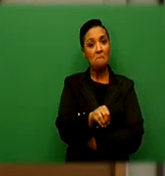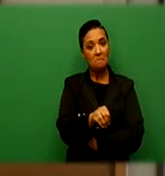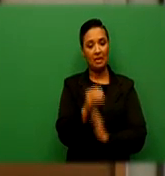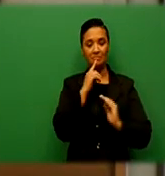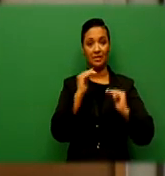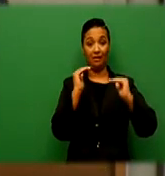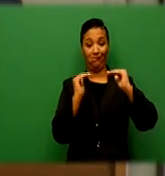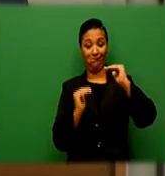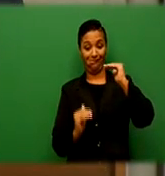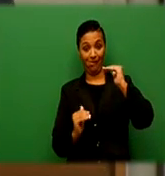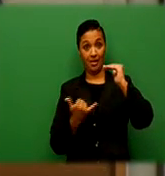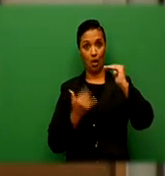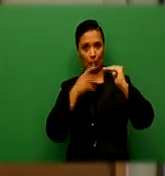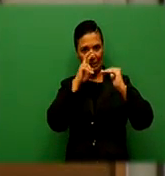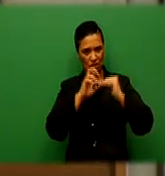be